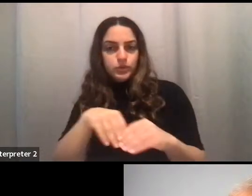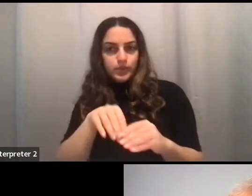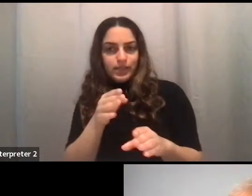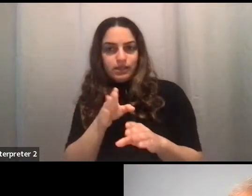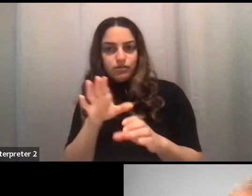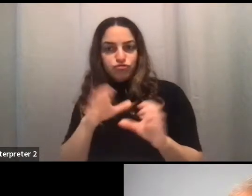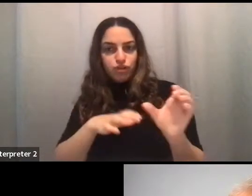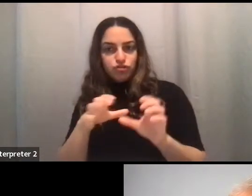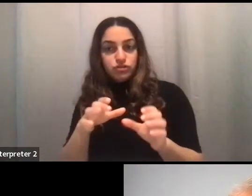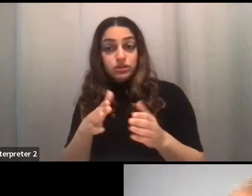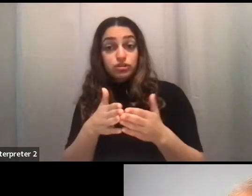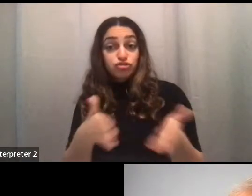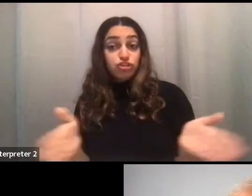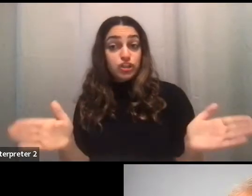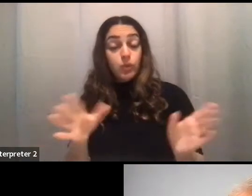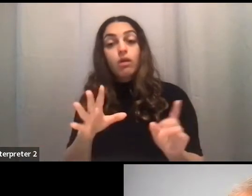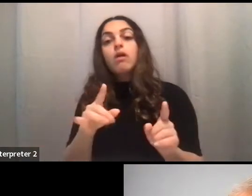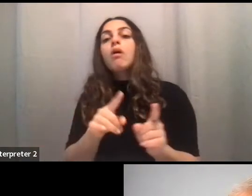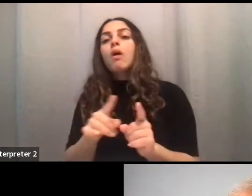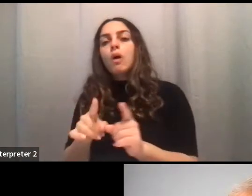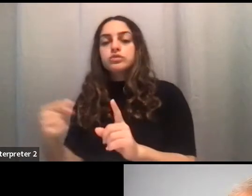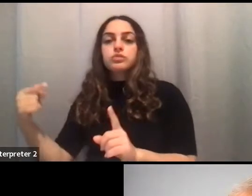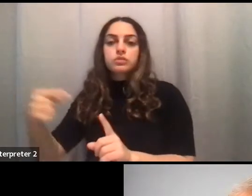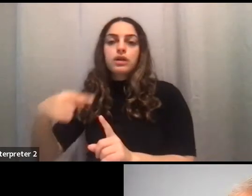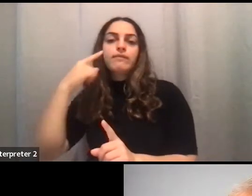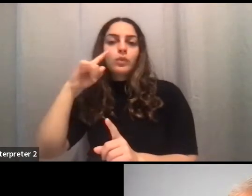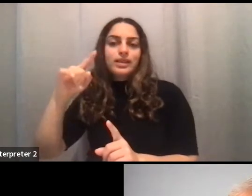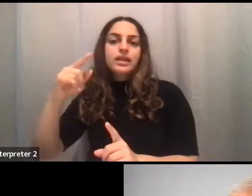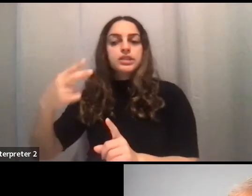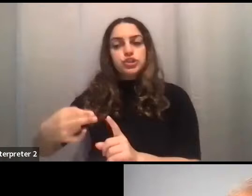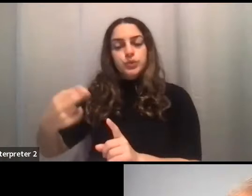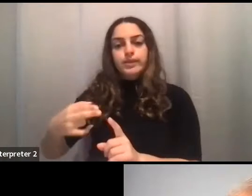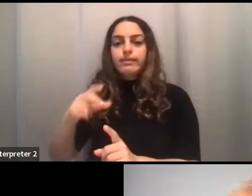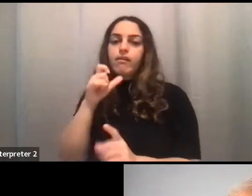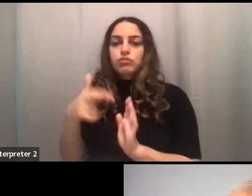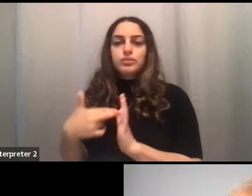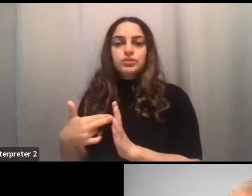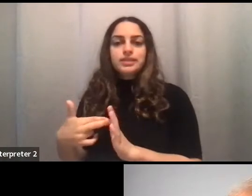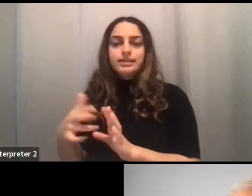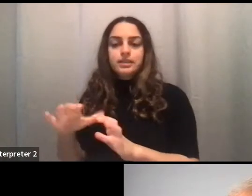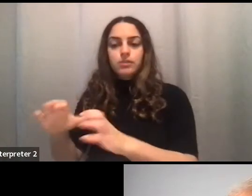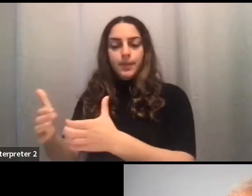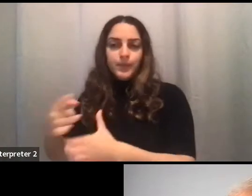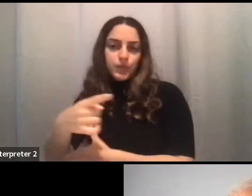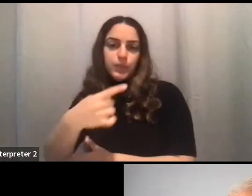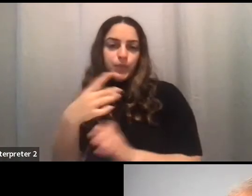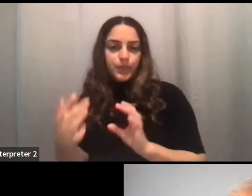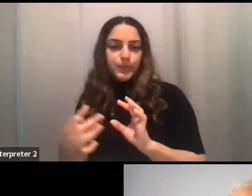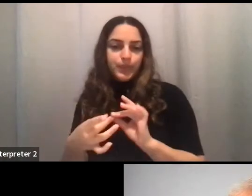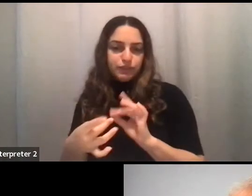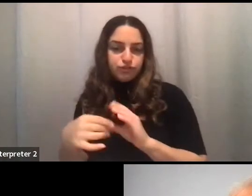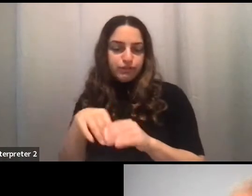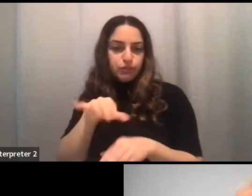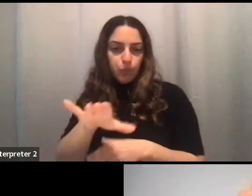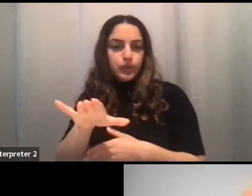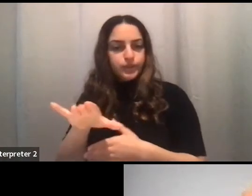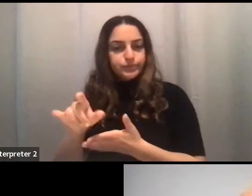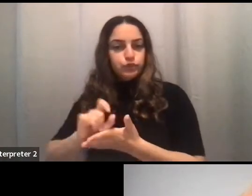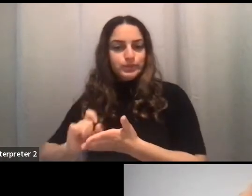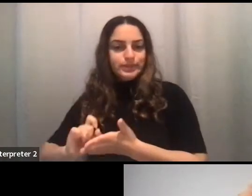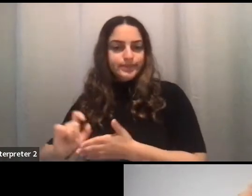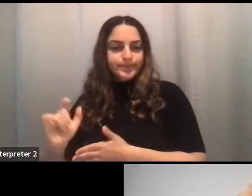generally as well as respected to the historically underrepresented populations you mentioned in your written testimony